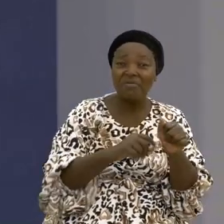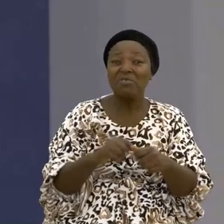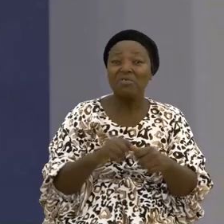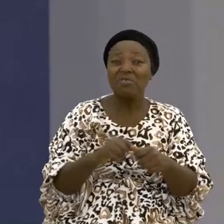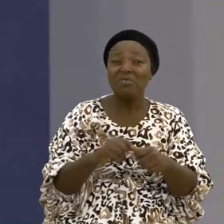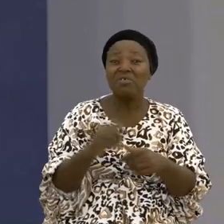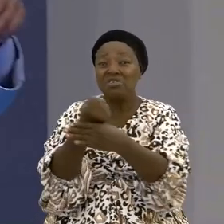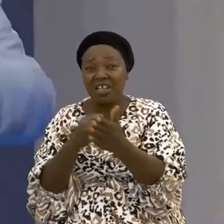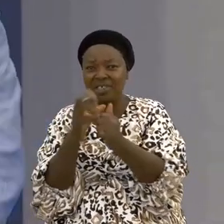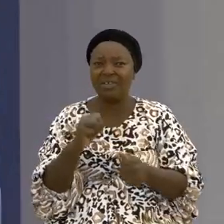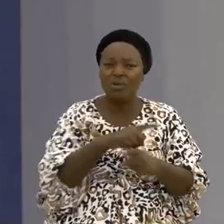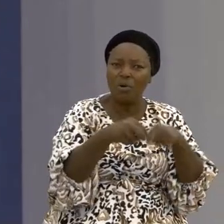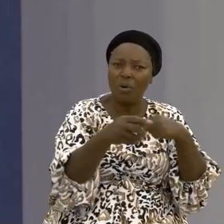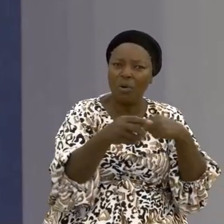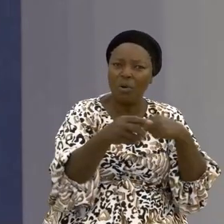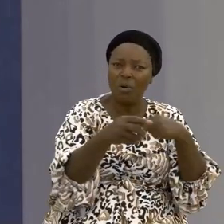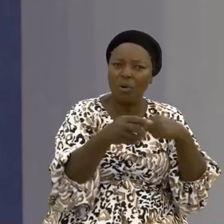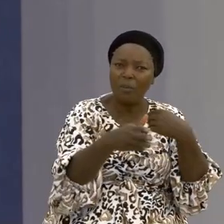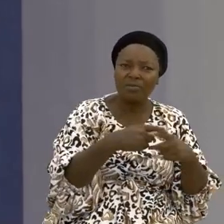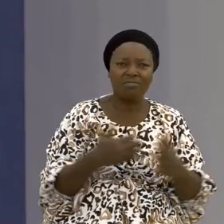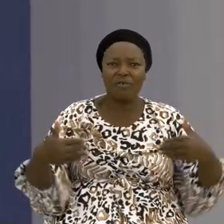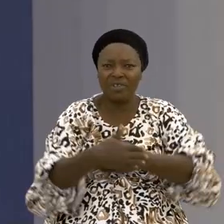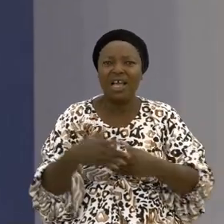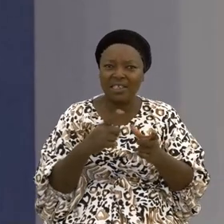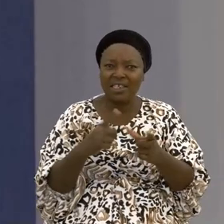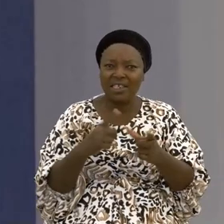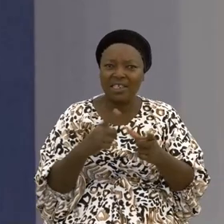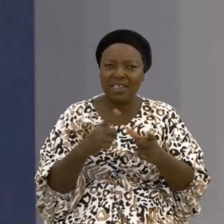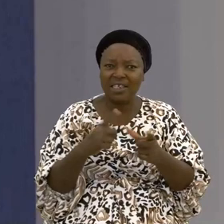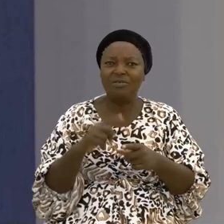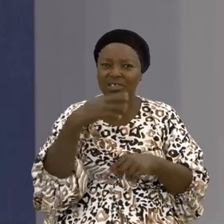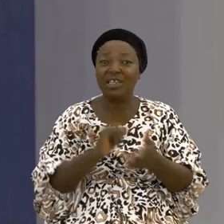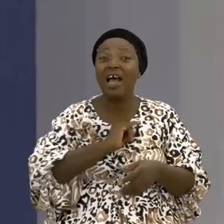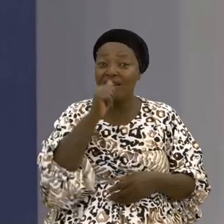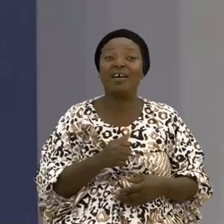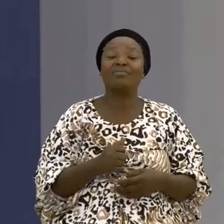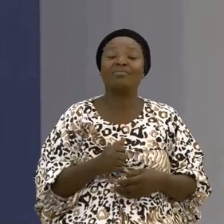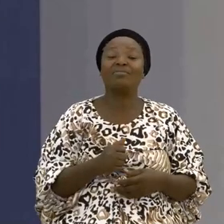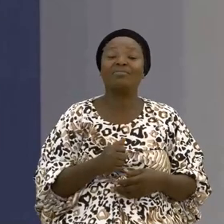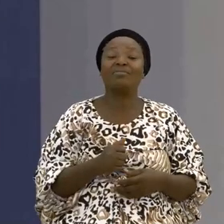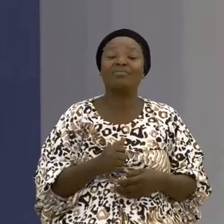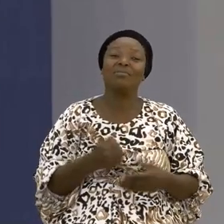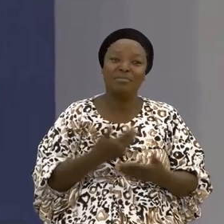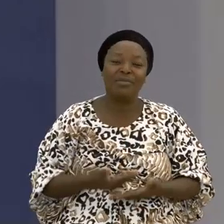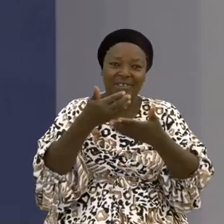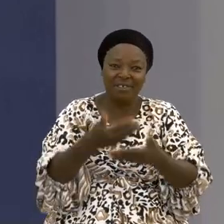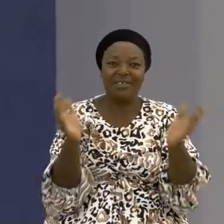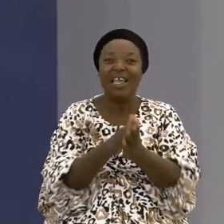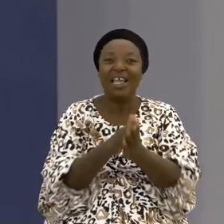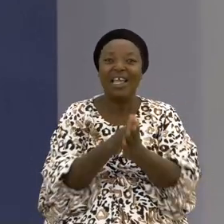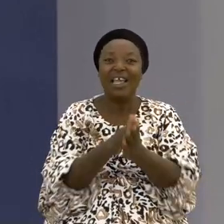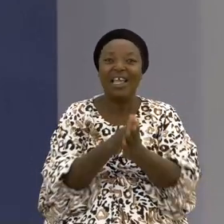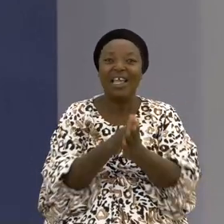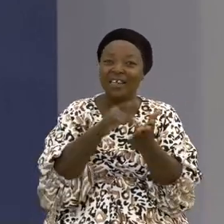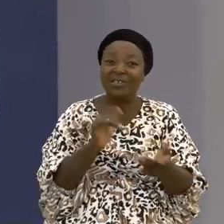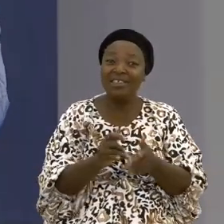evangelism does. When you go back to the office and you tell them, I am born again. And you declare it, they too can be born